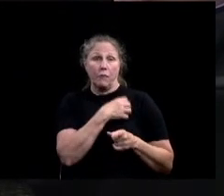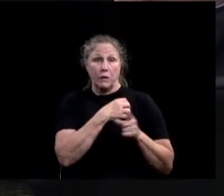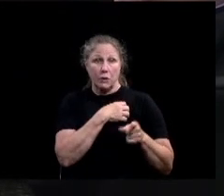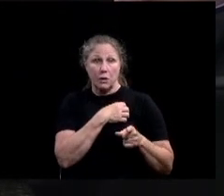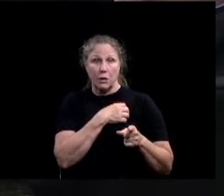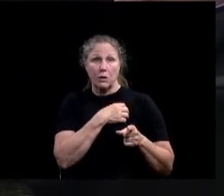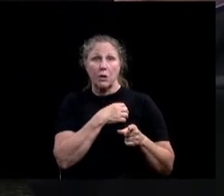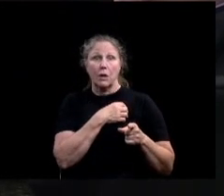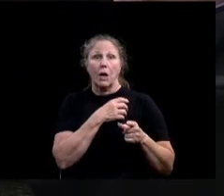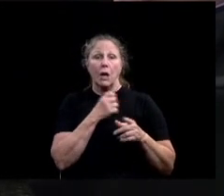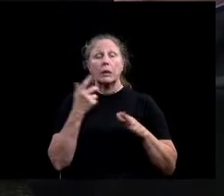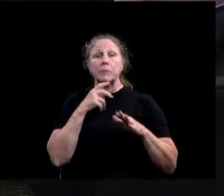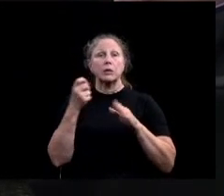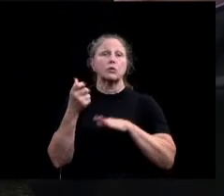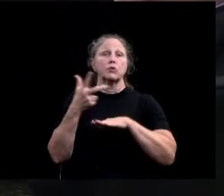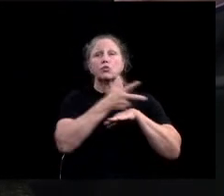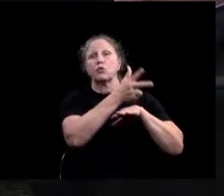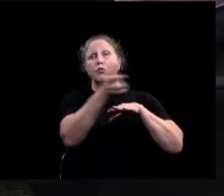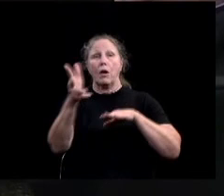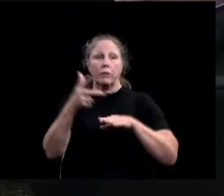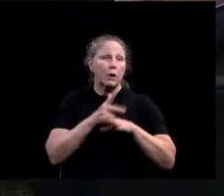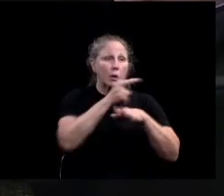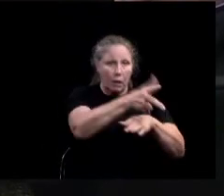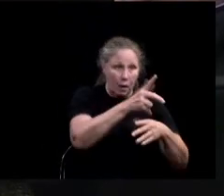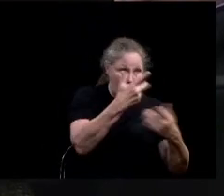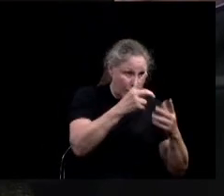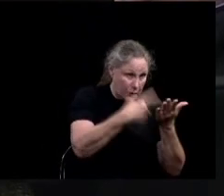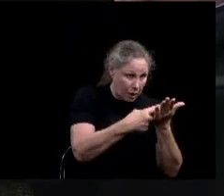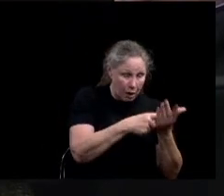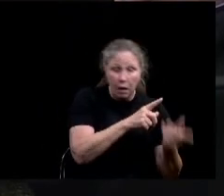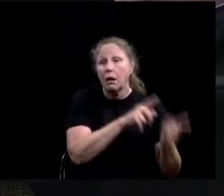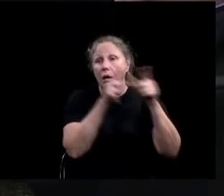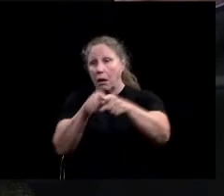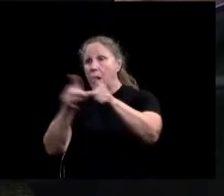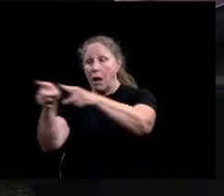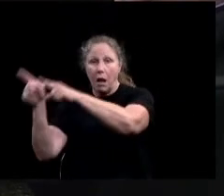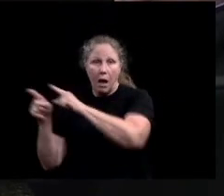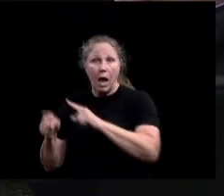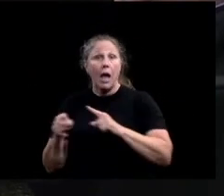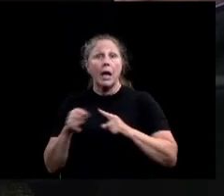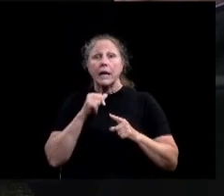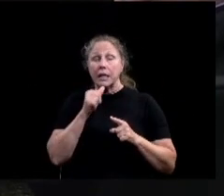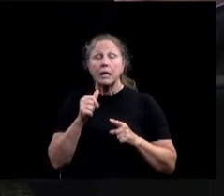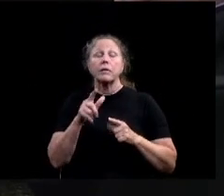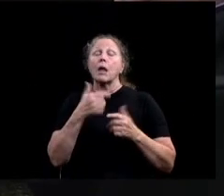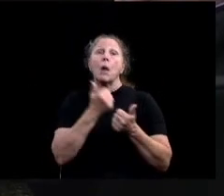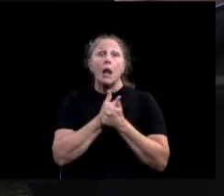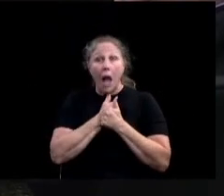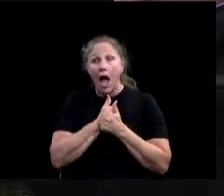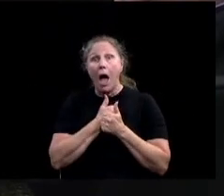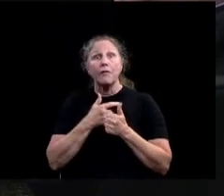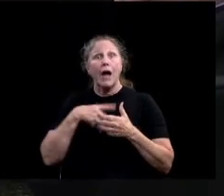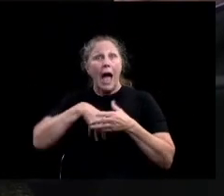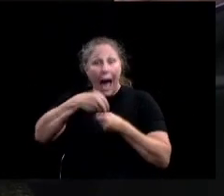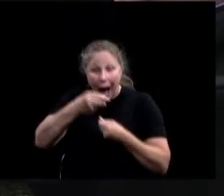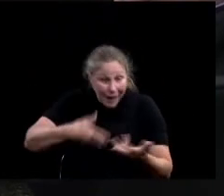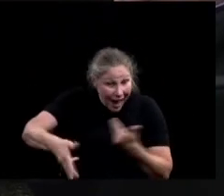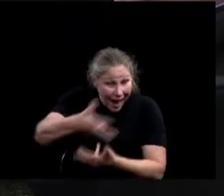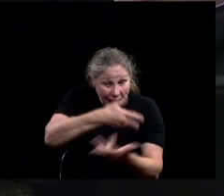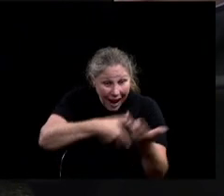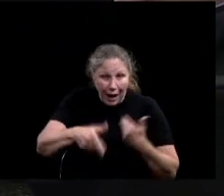call throughout their shifts. And while they love to engage our community, and I've actually caught some flack at community meetings because they'll